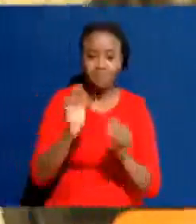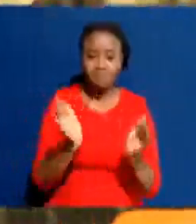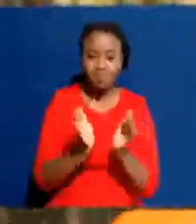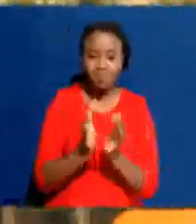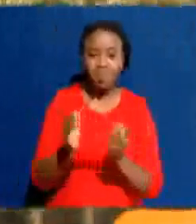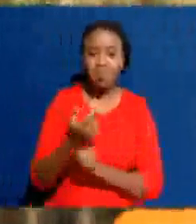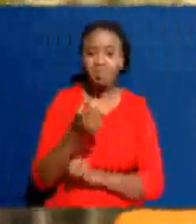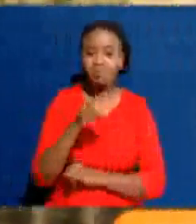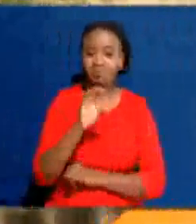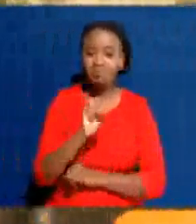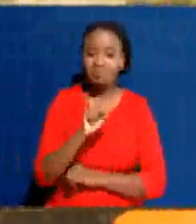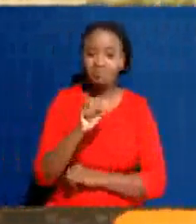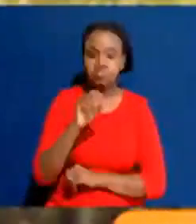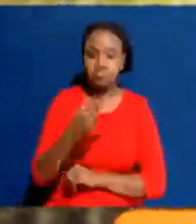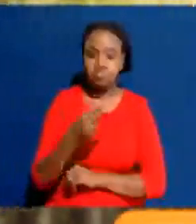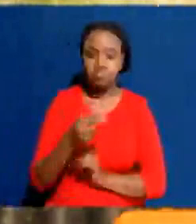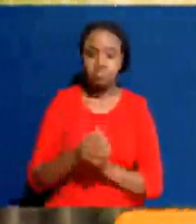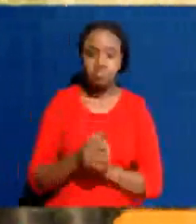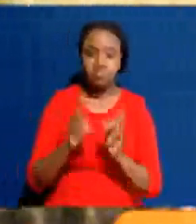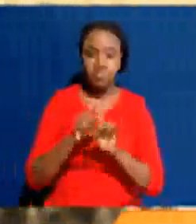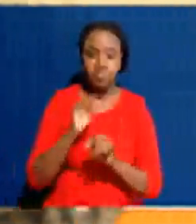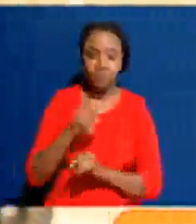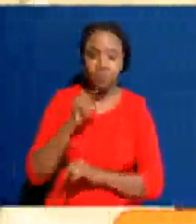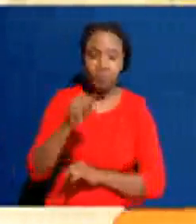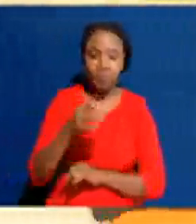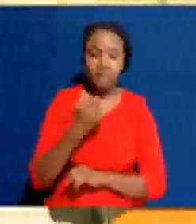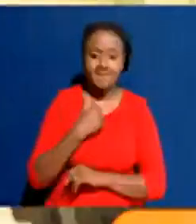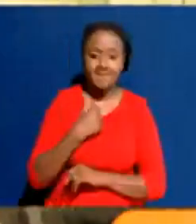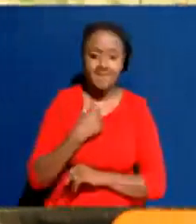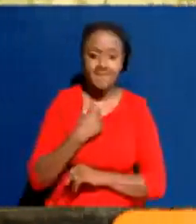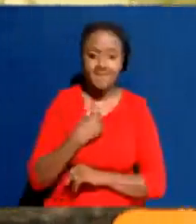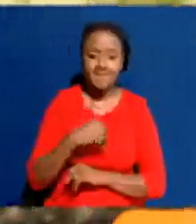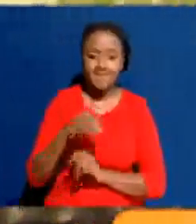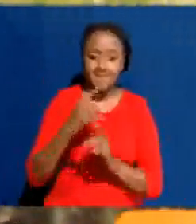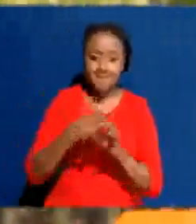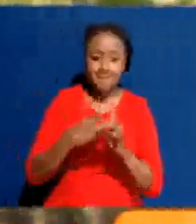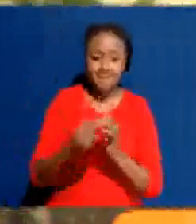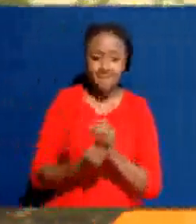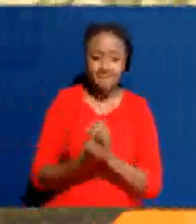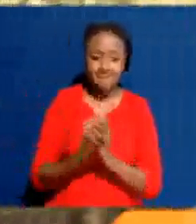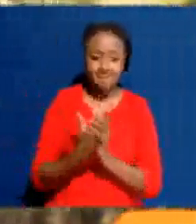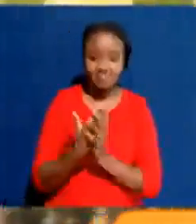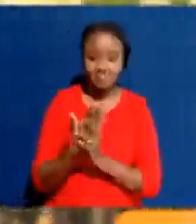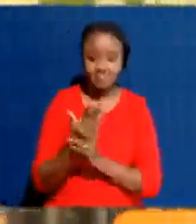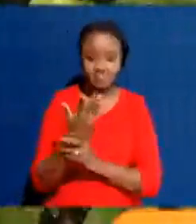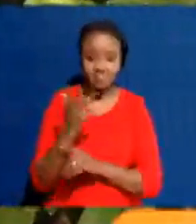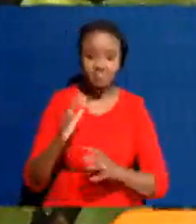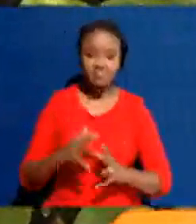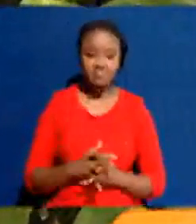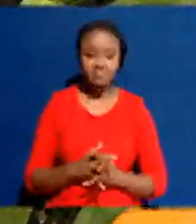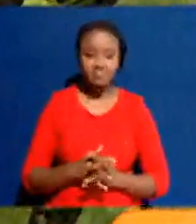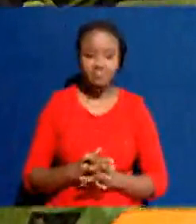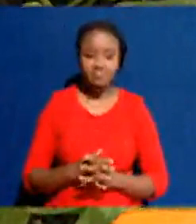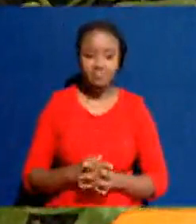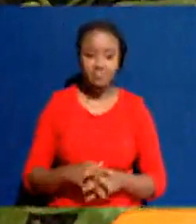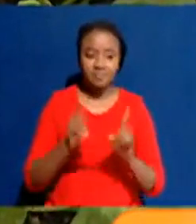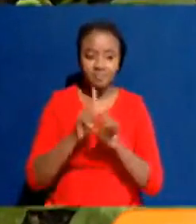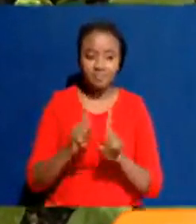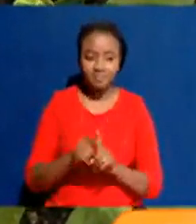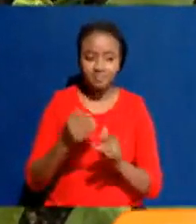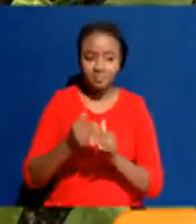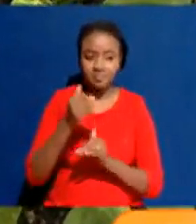boxes. In these boxes, we have this cassava growing for about a week or two from the single node cuttings. And after about